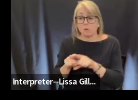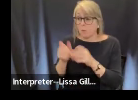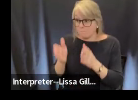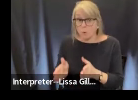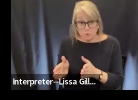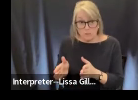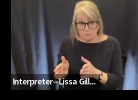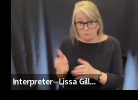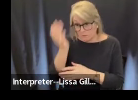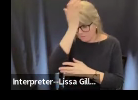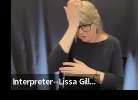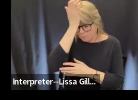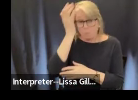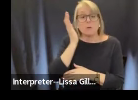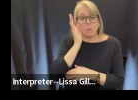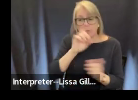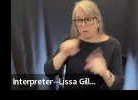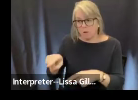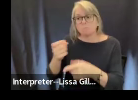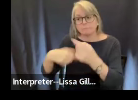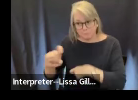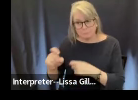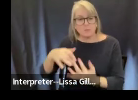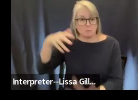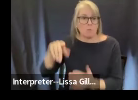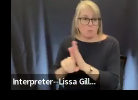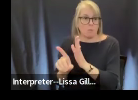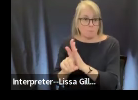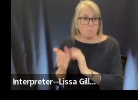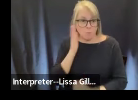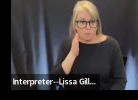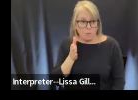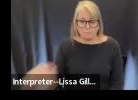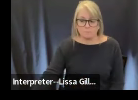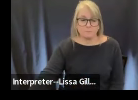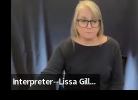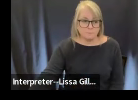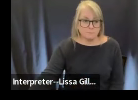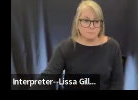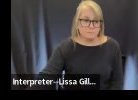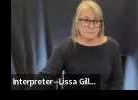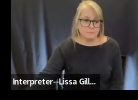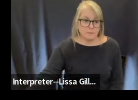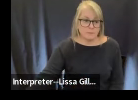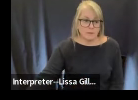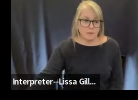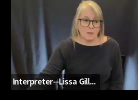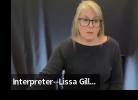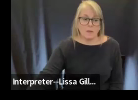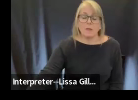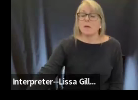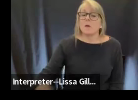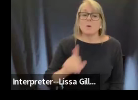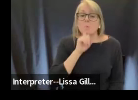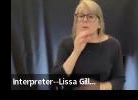department that services them for any kind of help that they need. So the best place for smoke alarms to go is in each bedroom, because